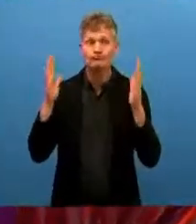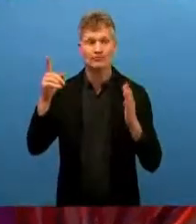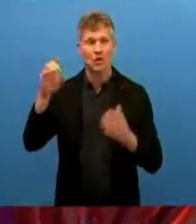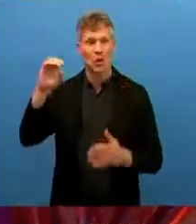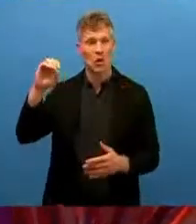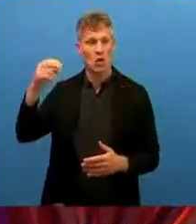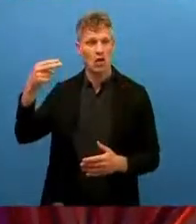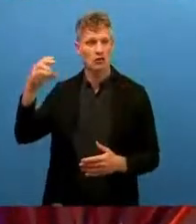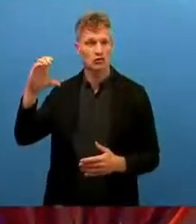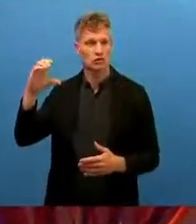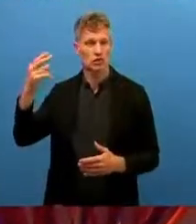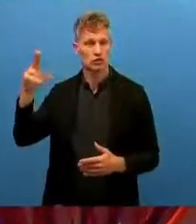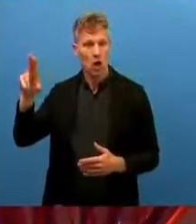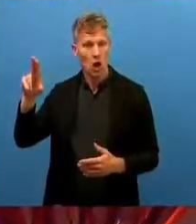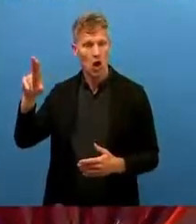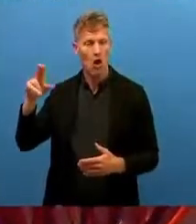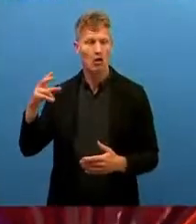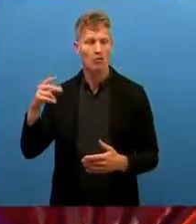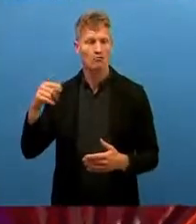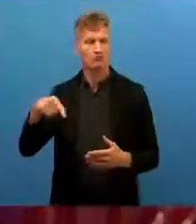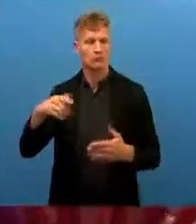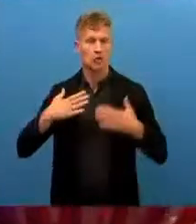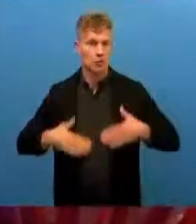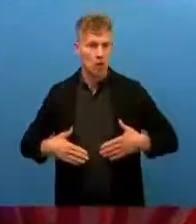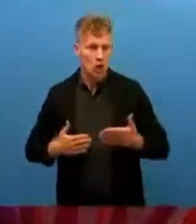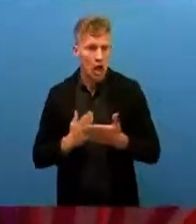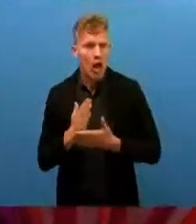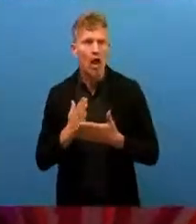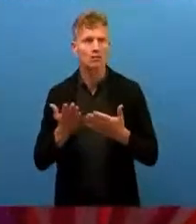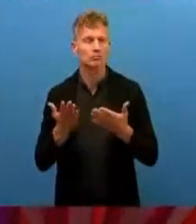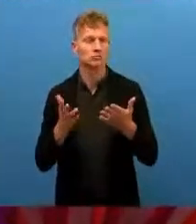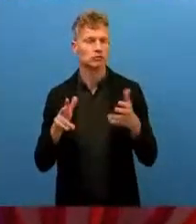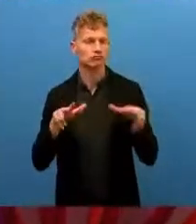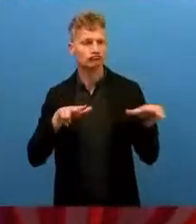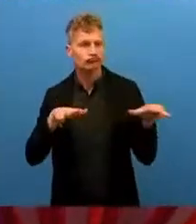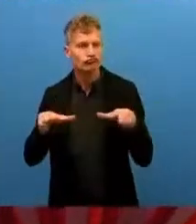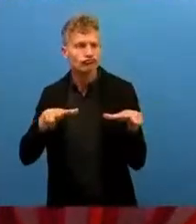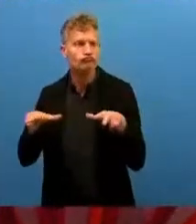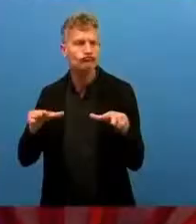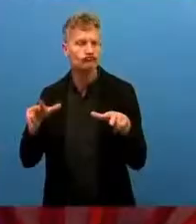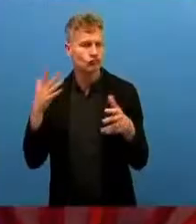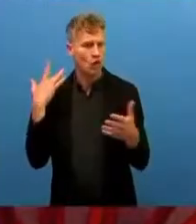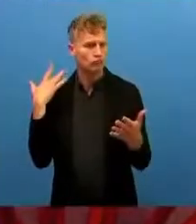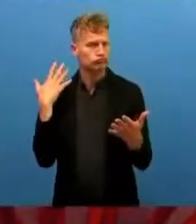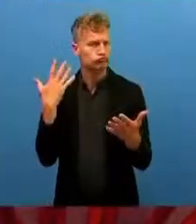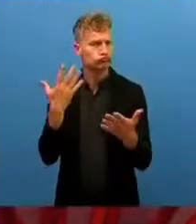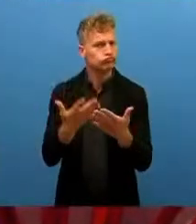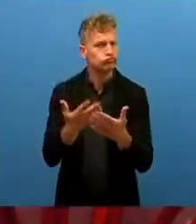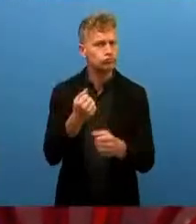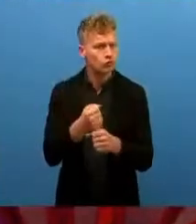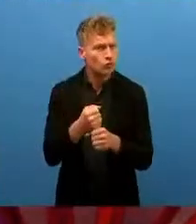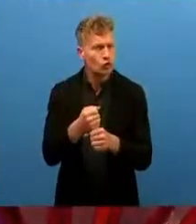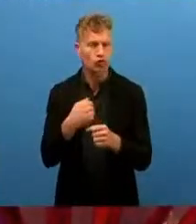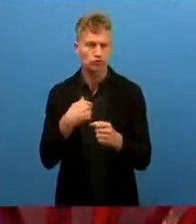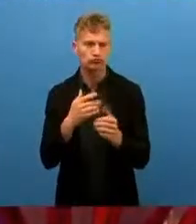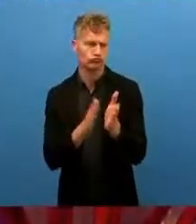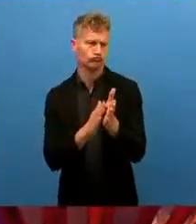Human Rights for all of the work carried out during this process. As in